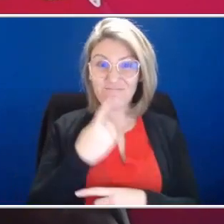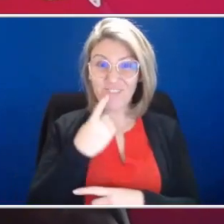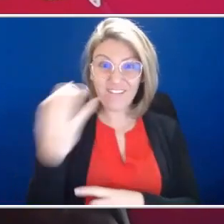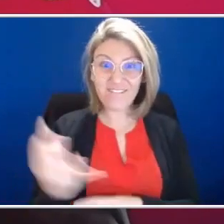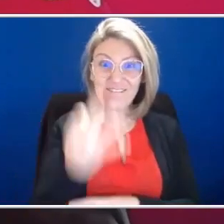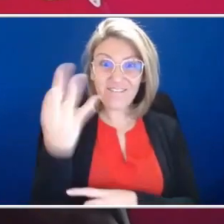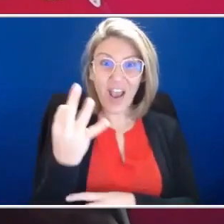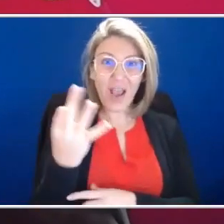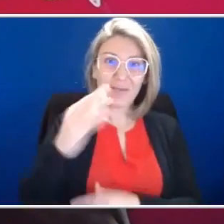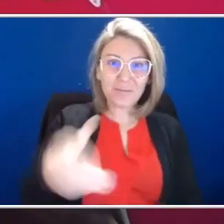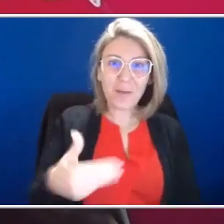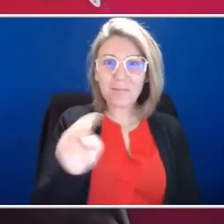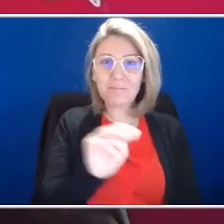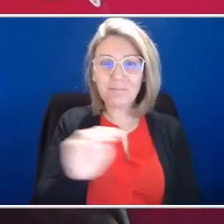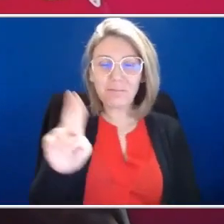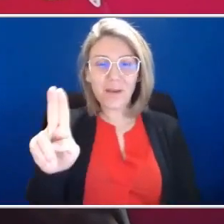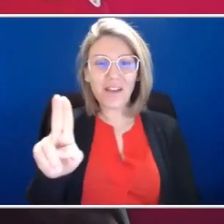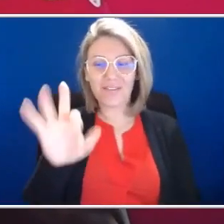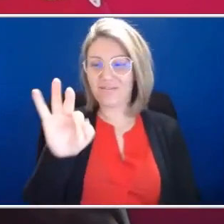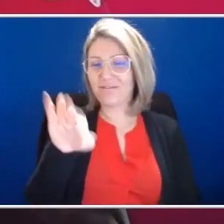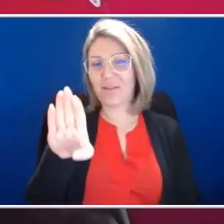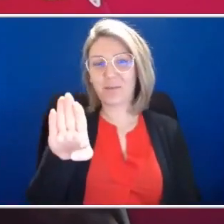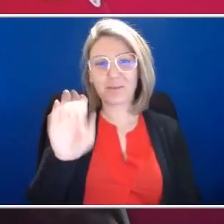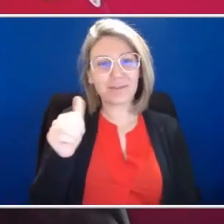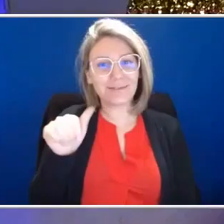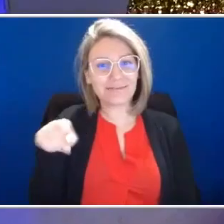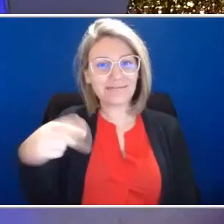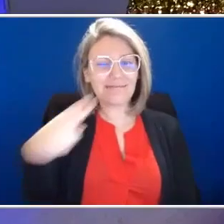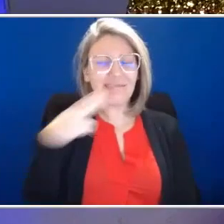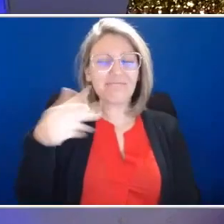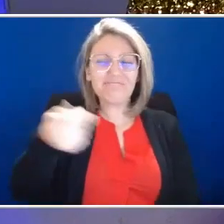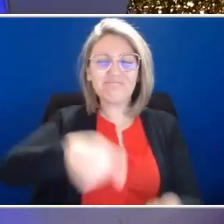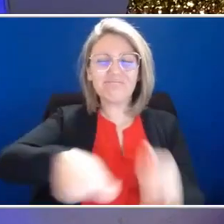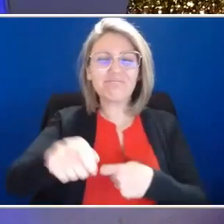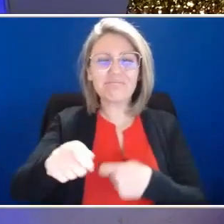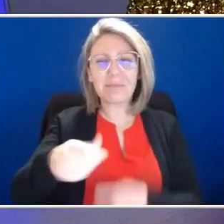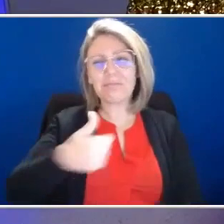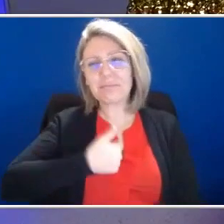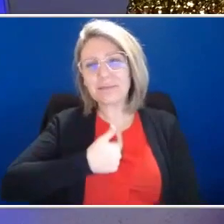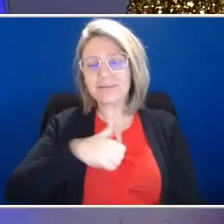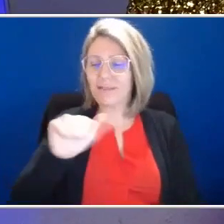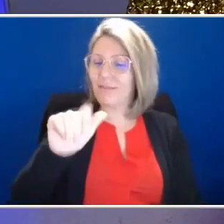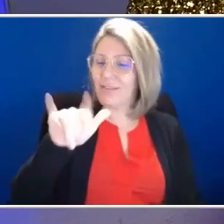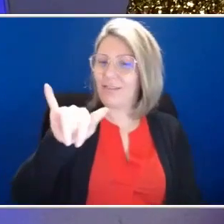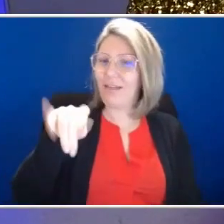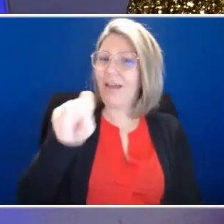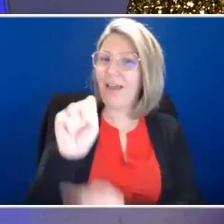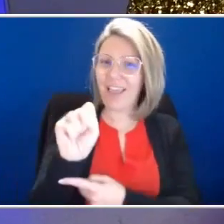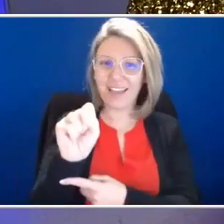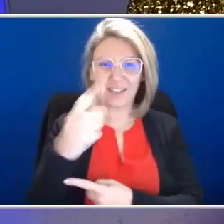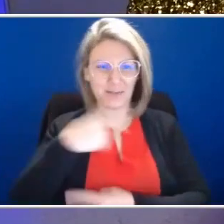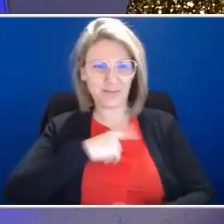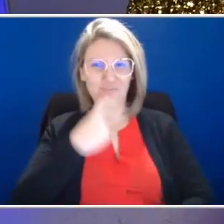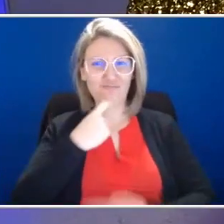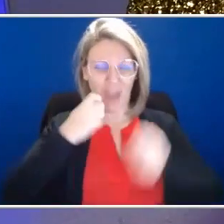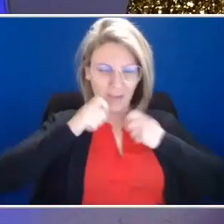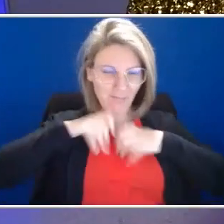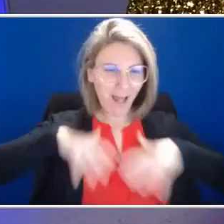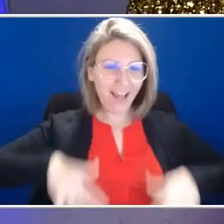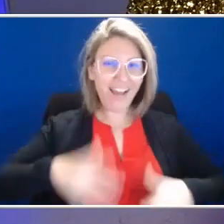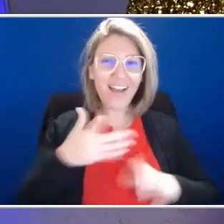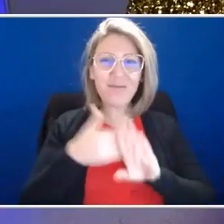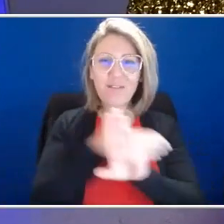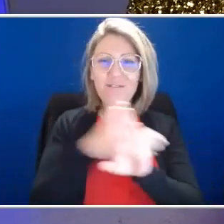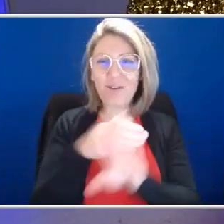It's February 10th. I'm Alexis Delcid in for Jessica Lovell. We are decked out in red here. We're cheering on the Chiefs ahead of Super Bowl 57 as